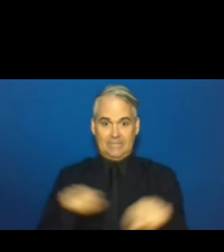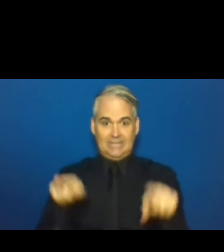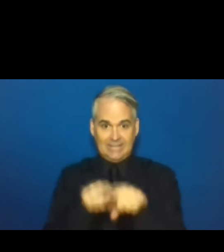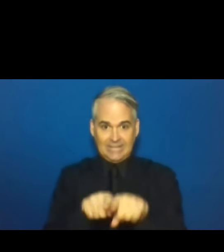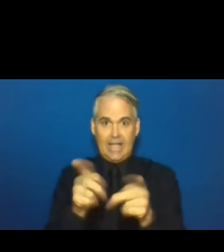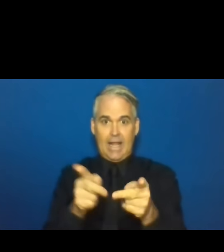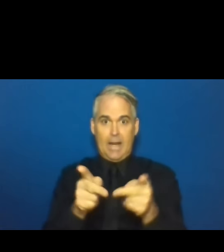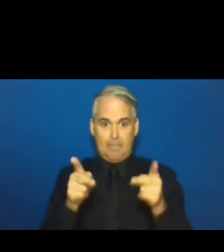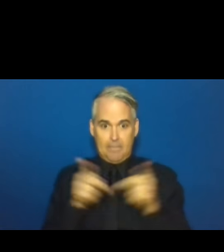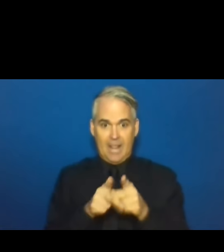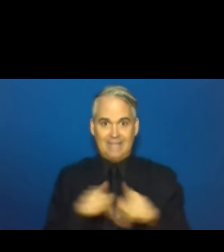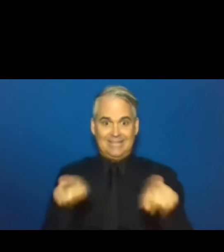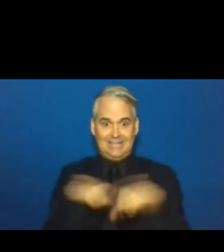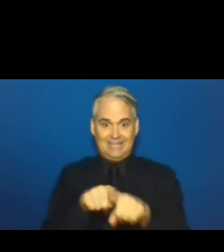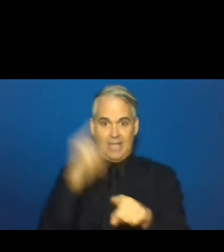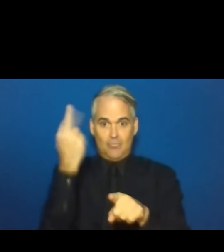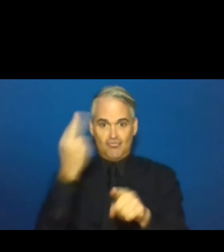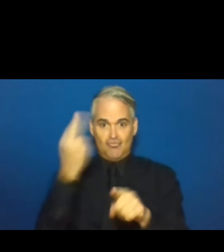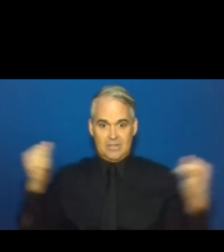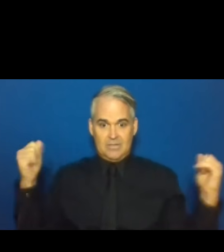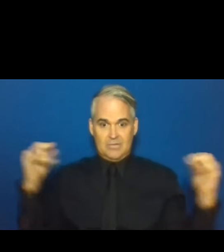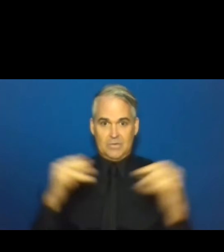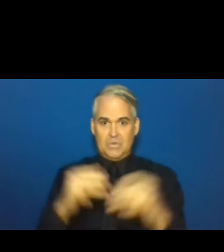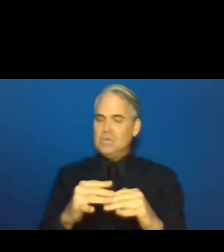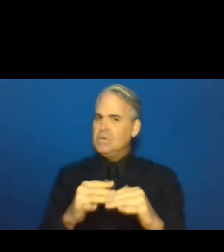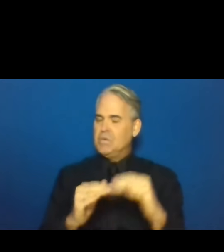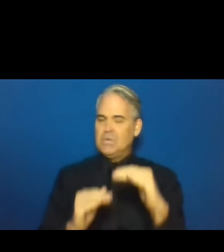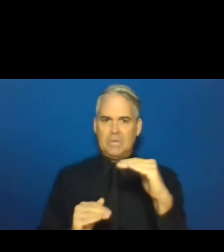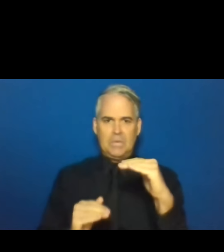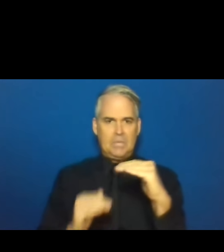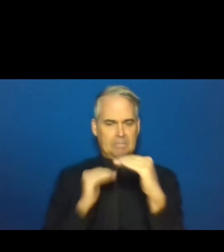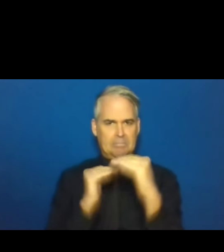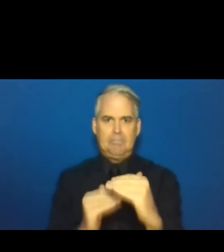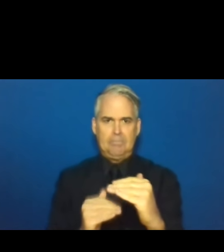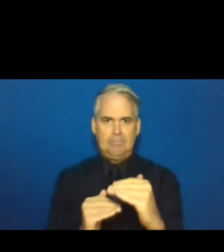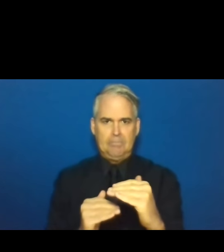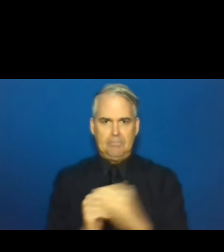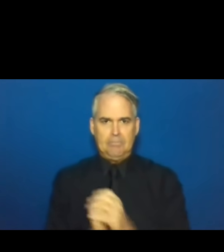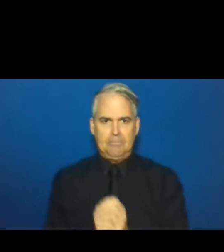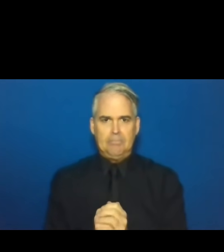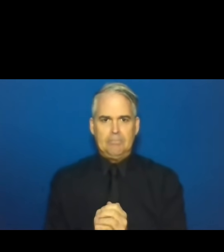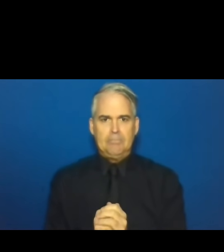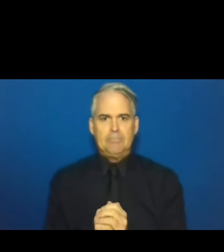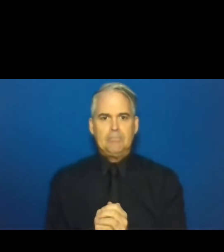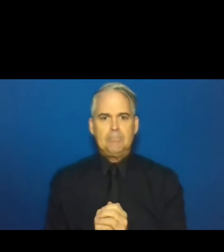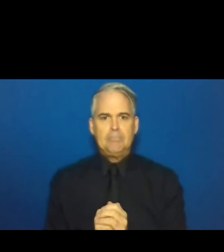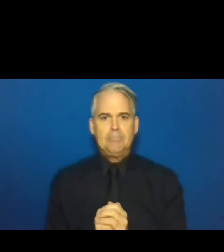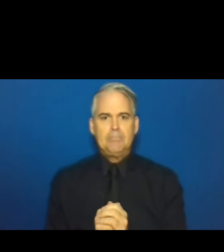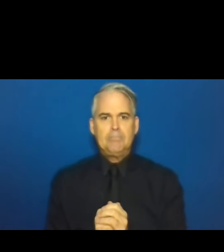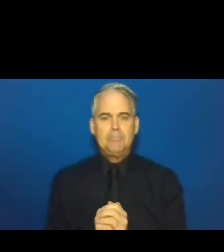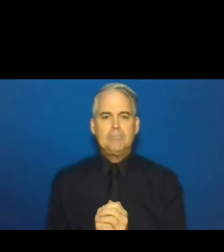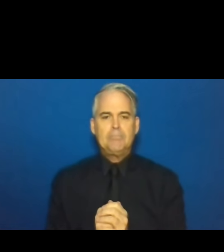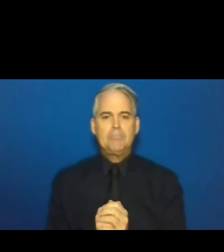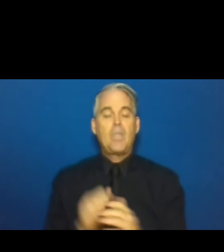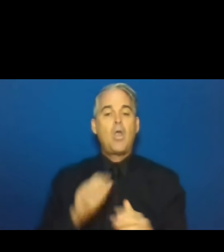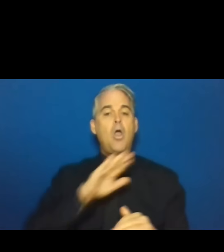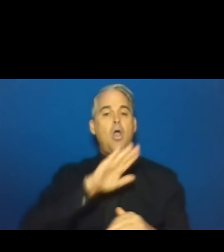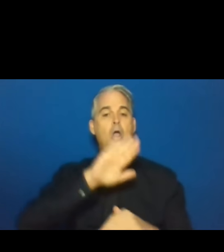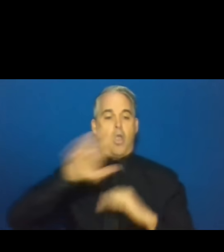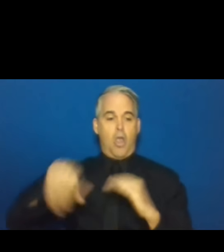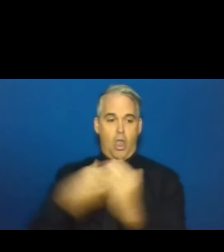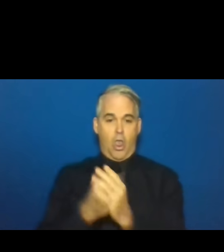purpose. No large gathering plans will be approved during this time. Again, all gatherings must be limited